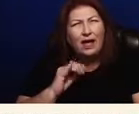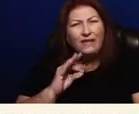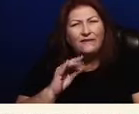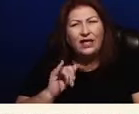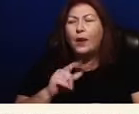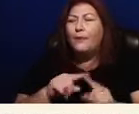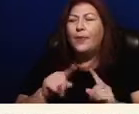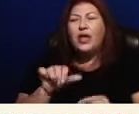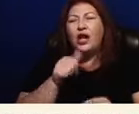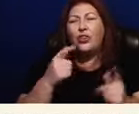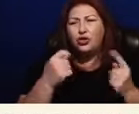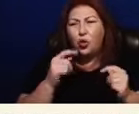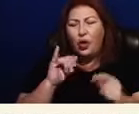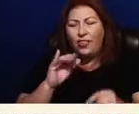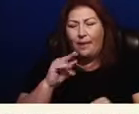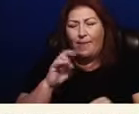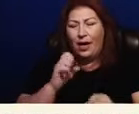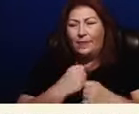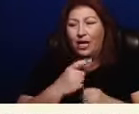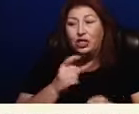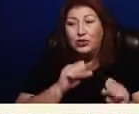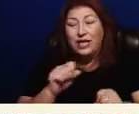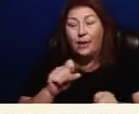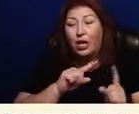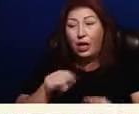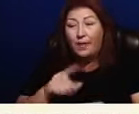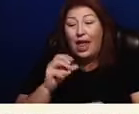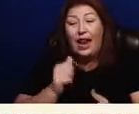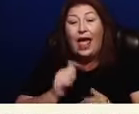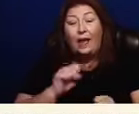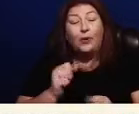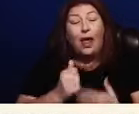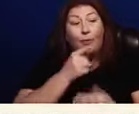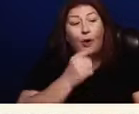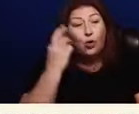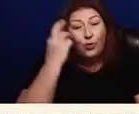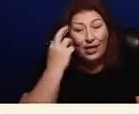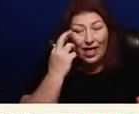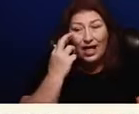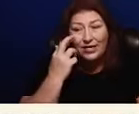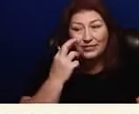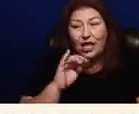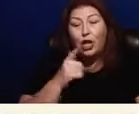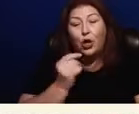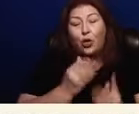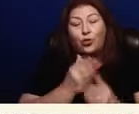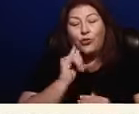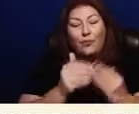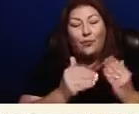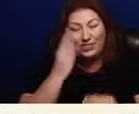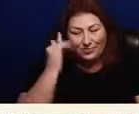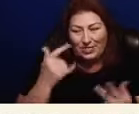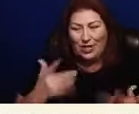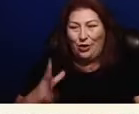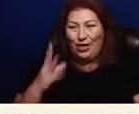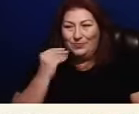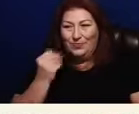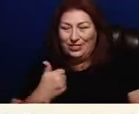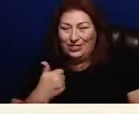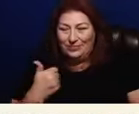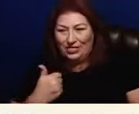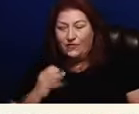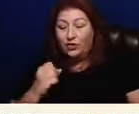another toy that Bonnie had made. She was able to come in and he was able to help her realize and go through that process because he had already been through it, right? And so our